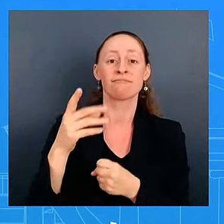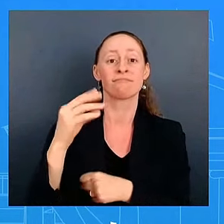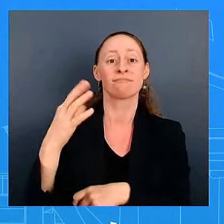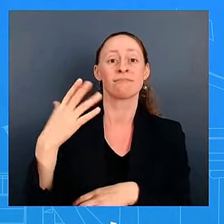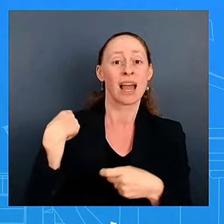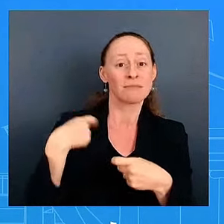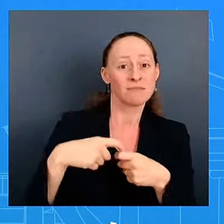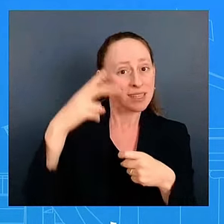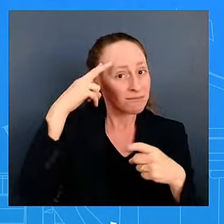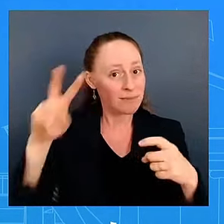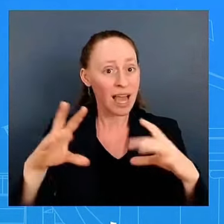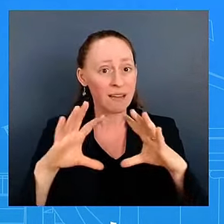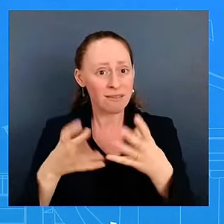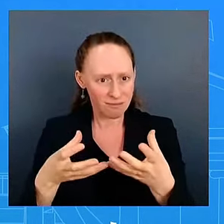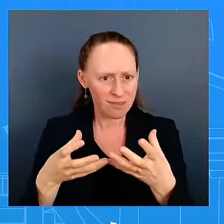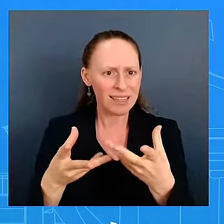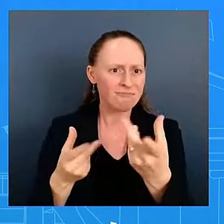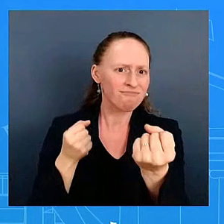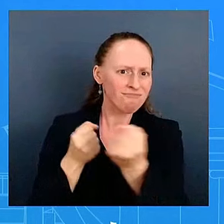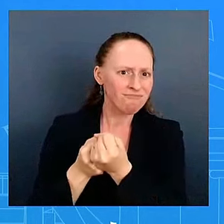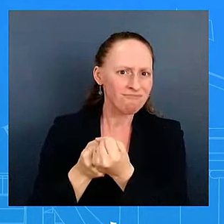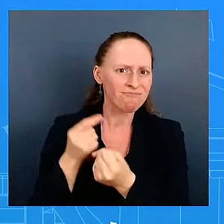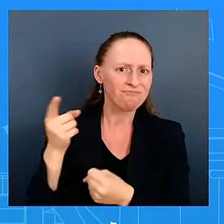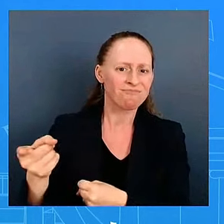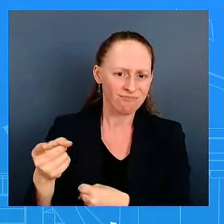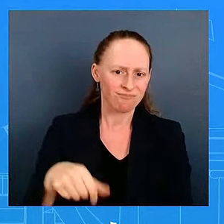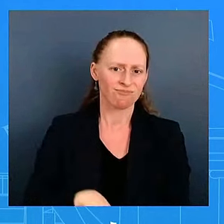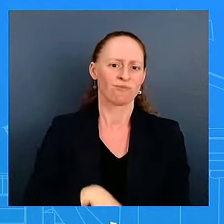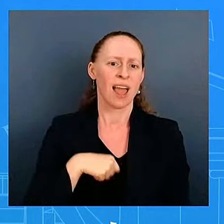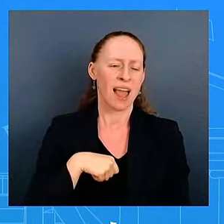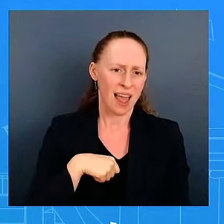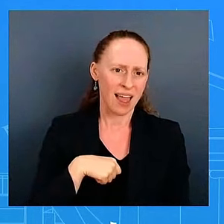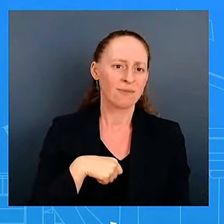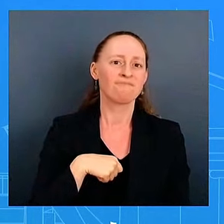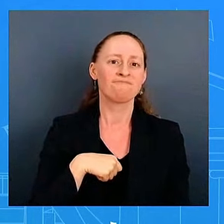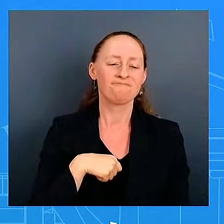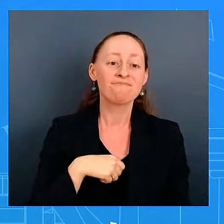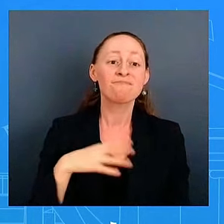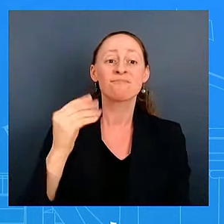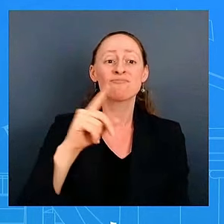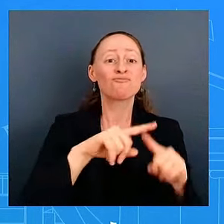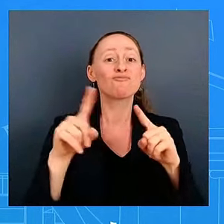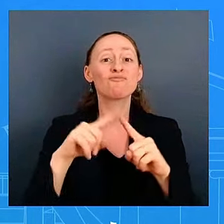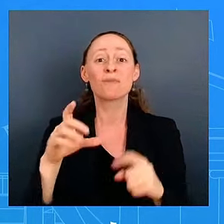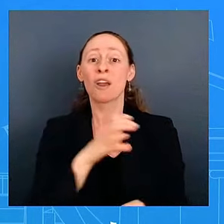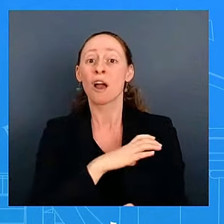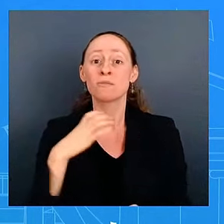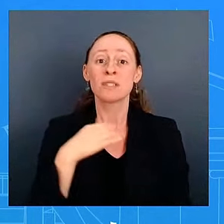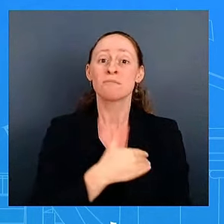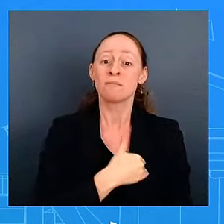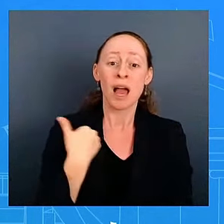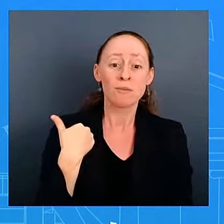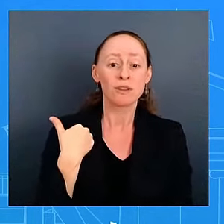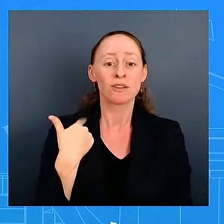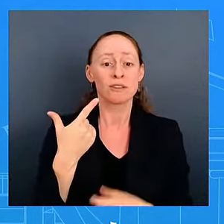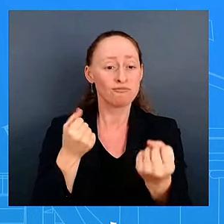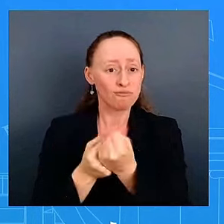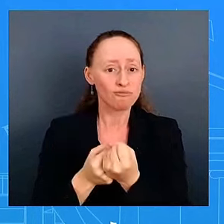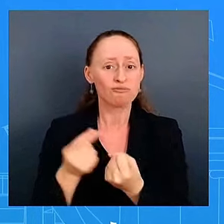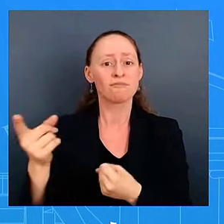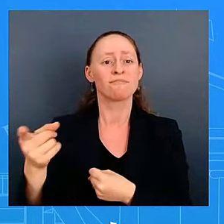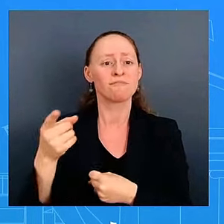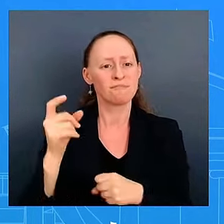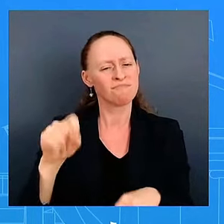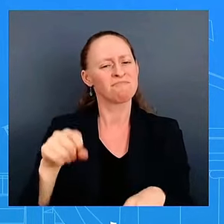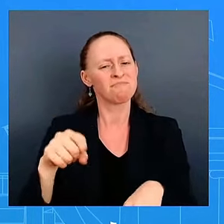and other members of Congress, obviously. And so, look, he wants to move forward as your colleague said,